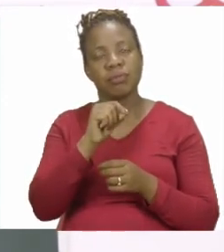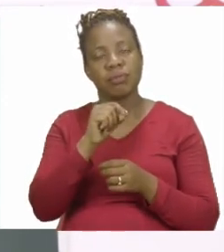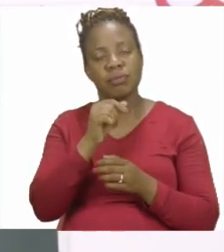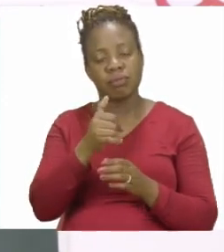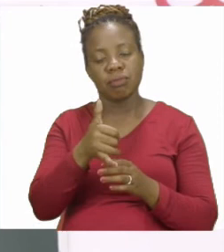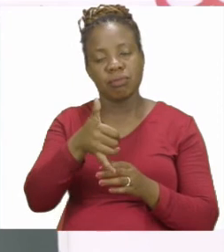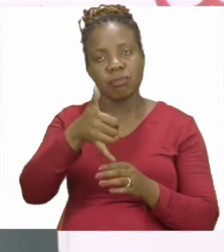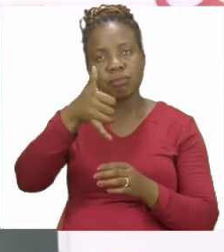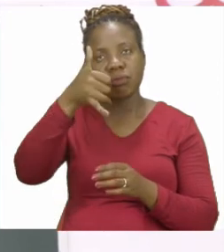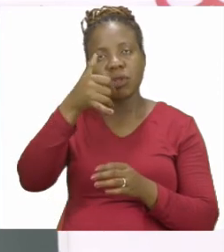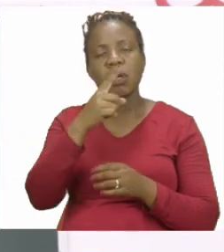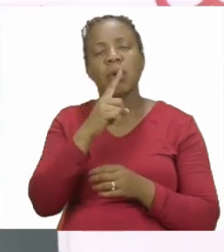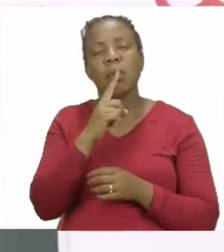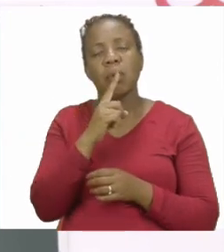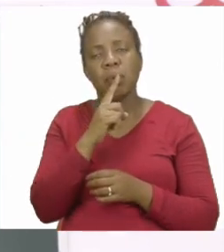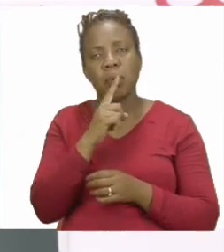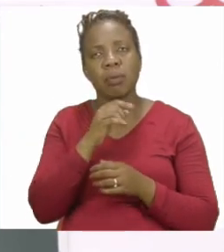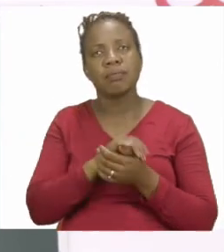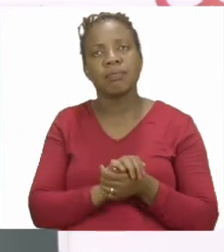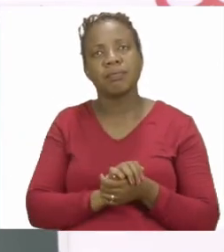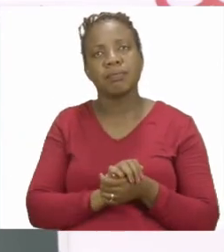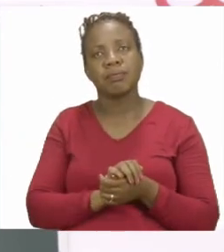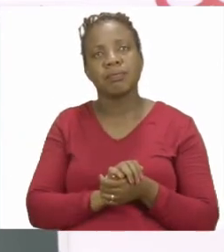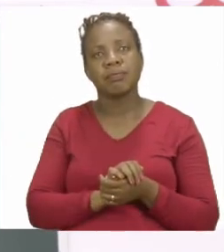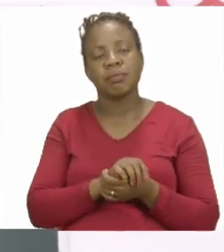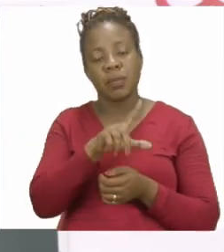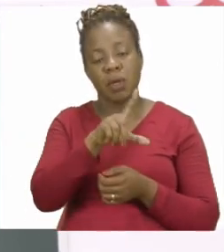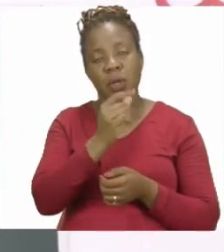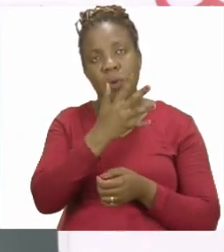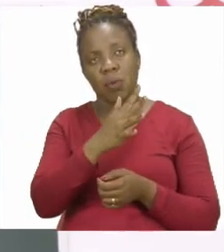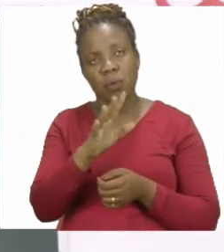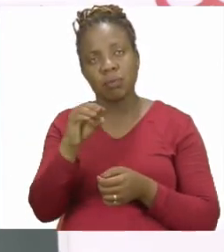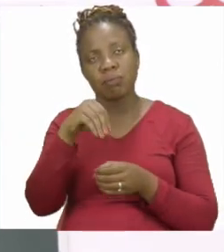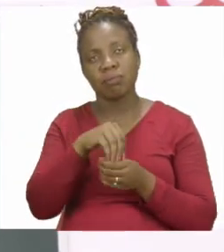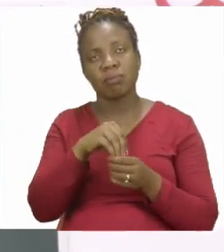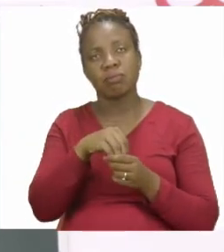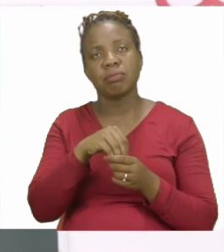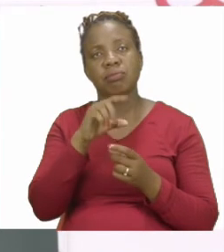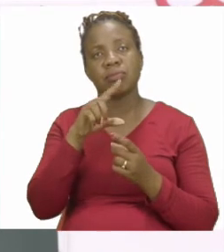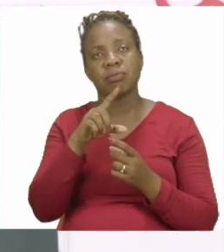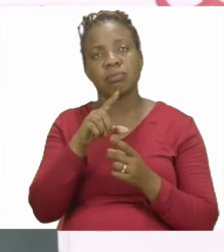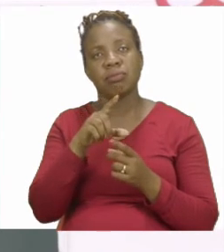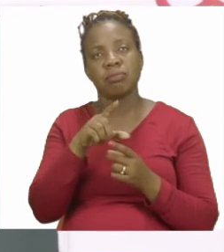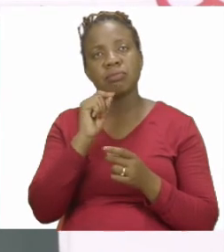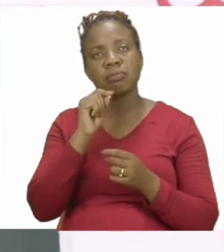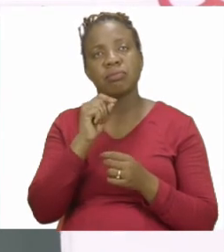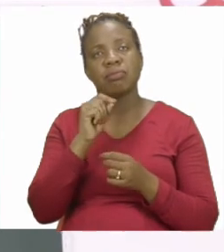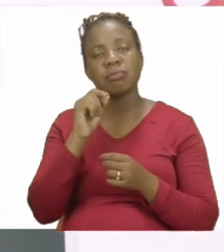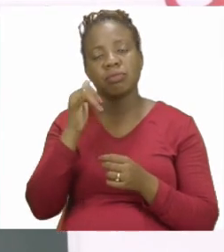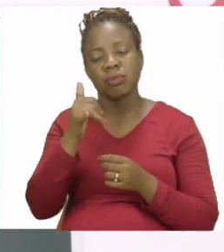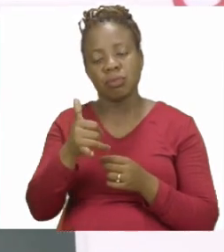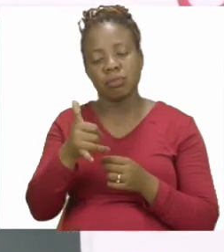The water in the kettle is hot. Now everyone, you need to go and look